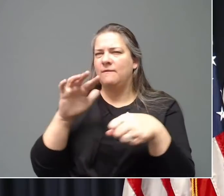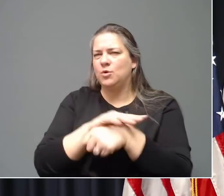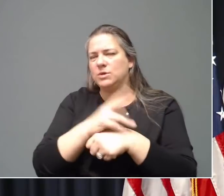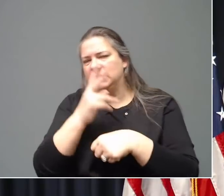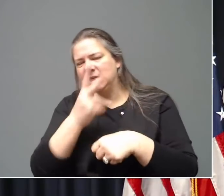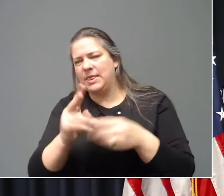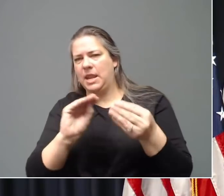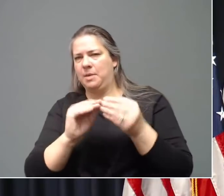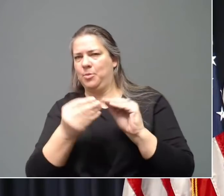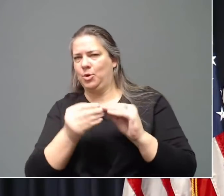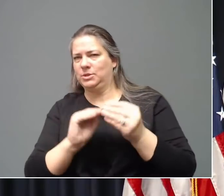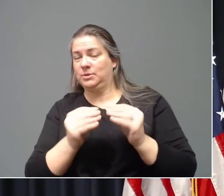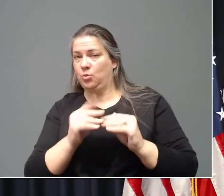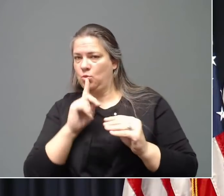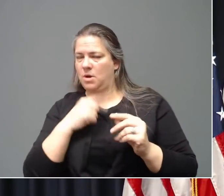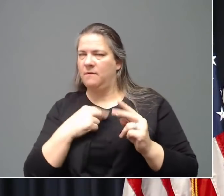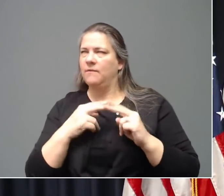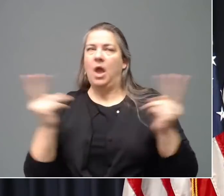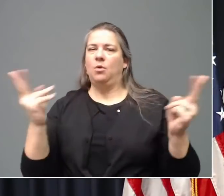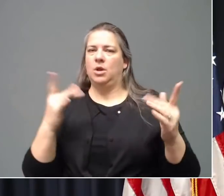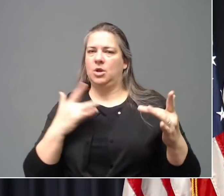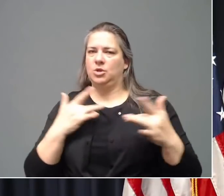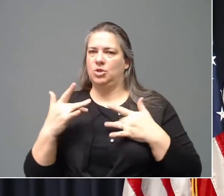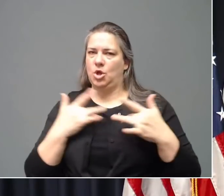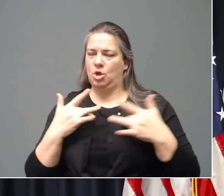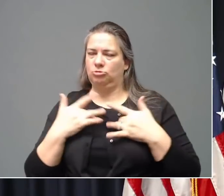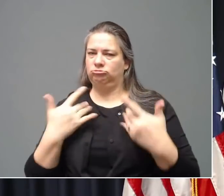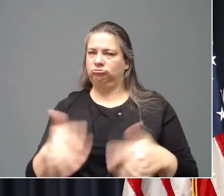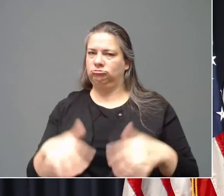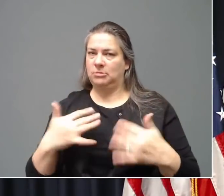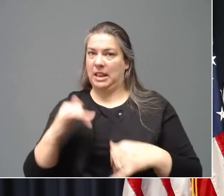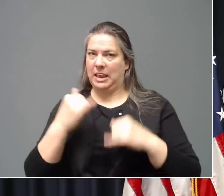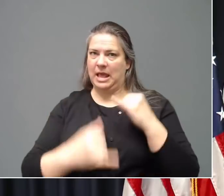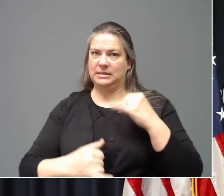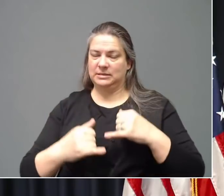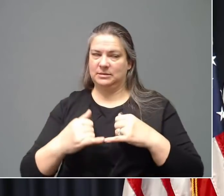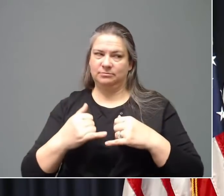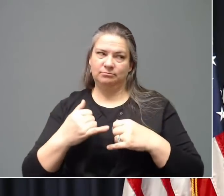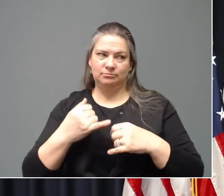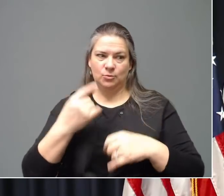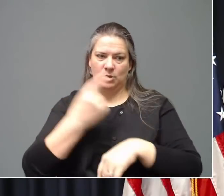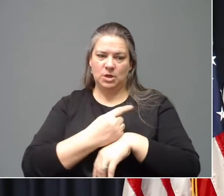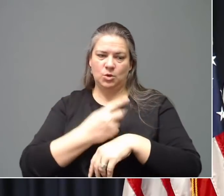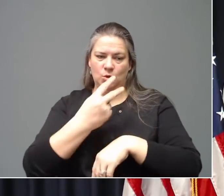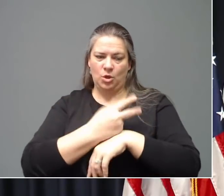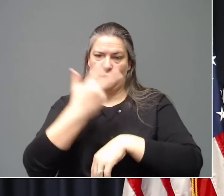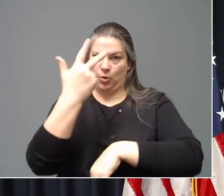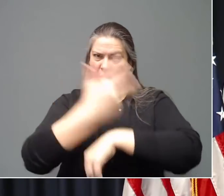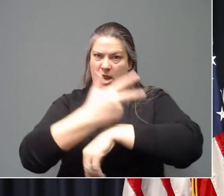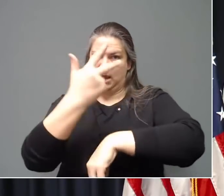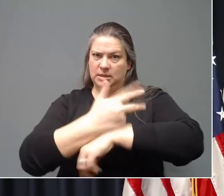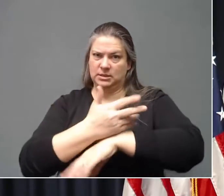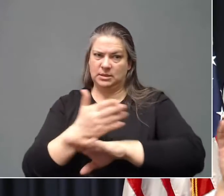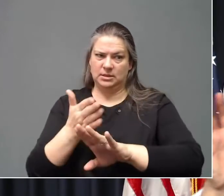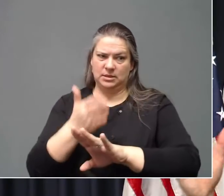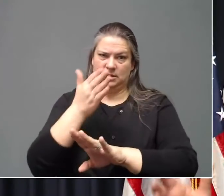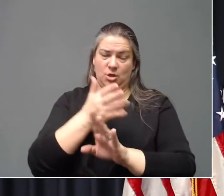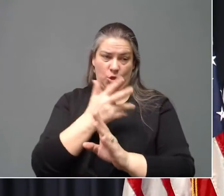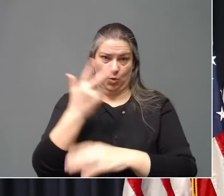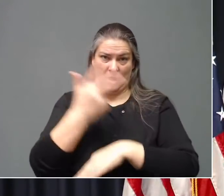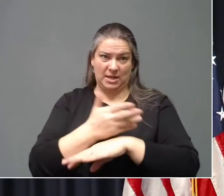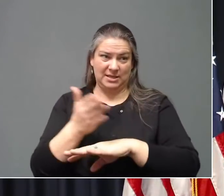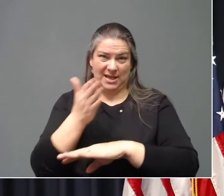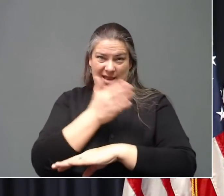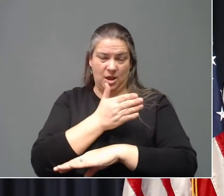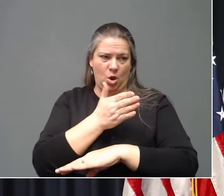very concerned with the last 3 days. The day before that was really low. We'll really need to see if this is a big bump